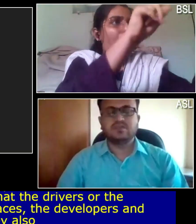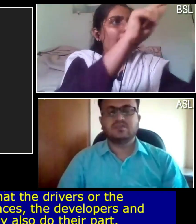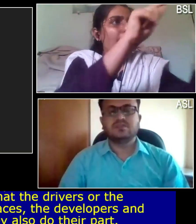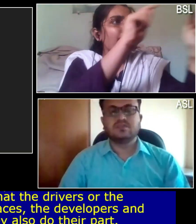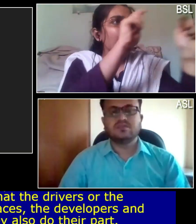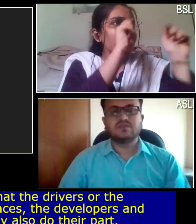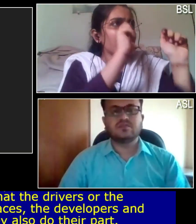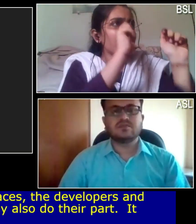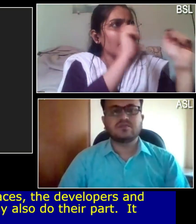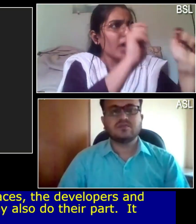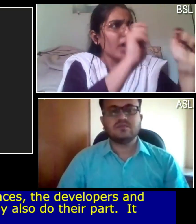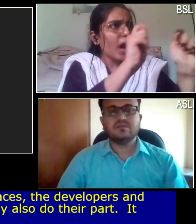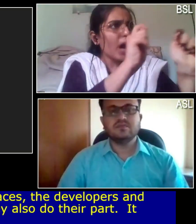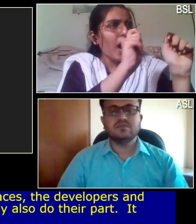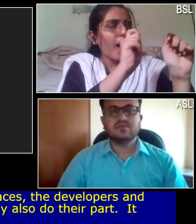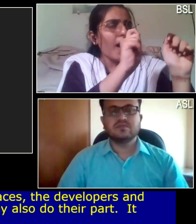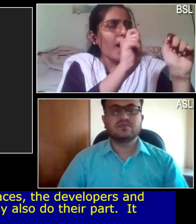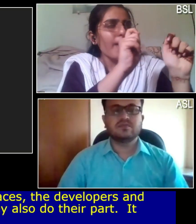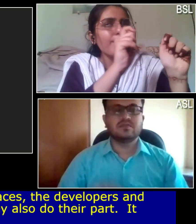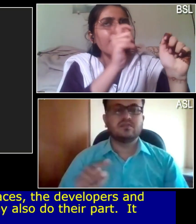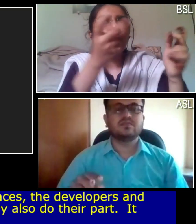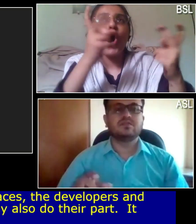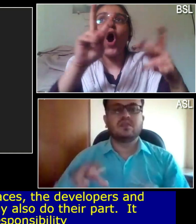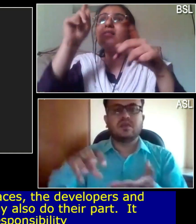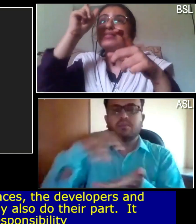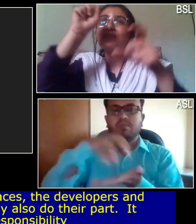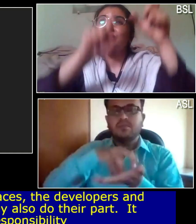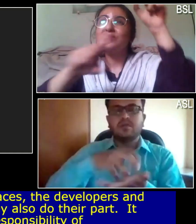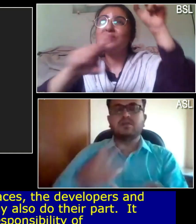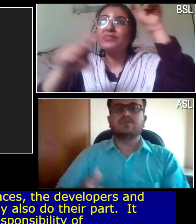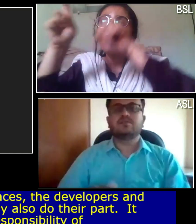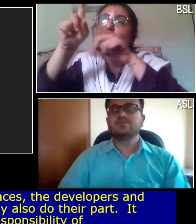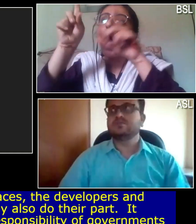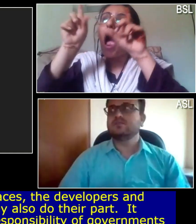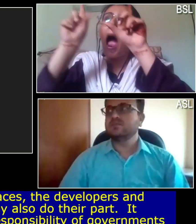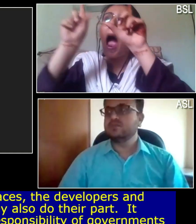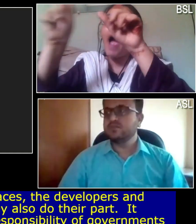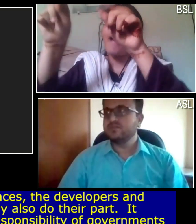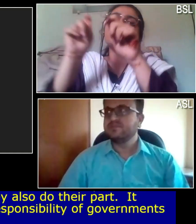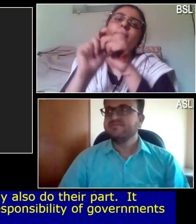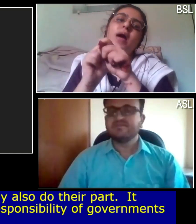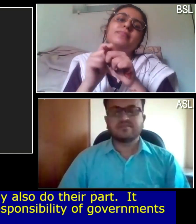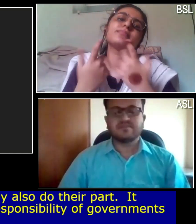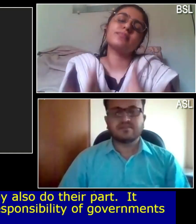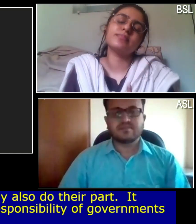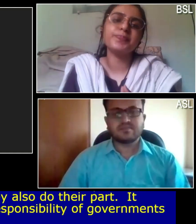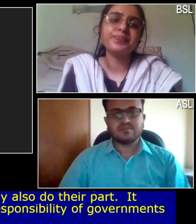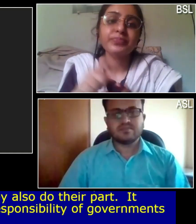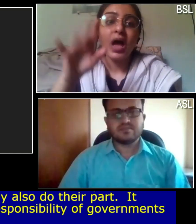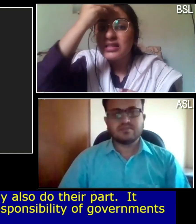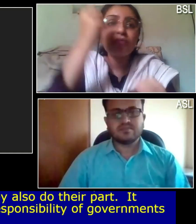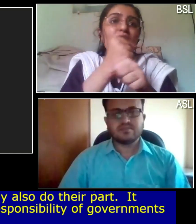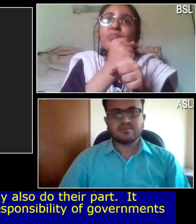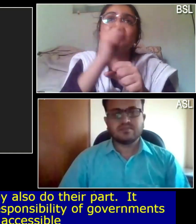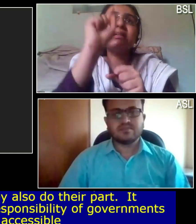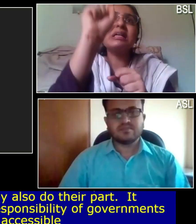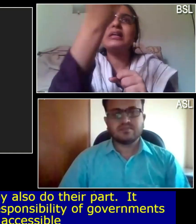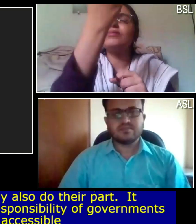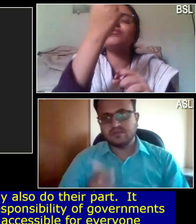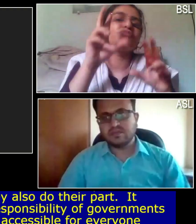part or the responsibility of governments that can make these environments accessible for everyone.